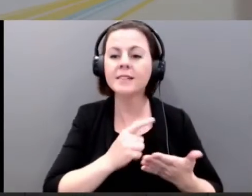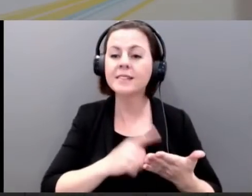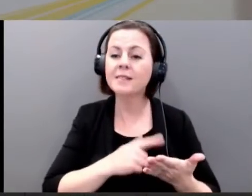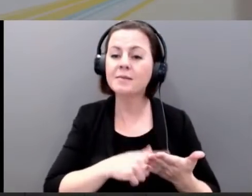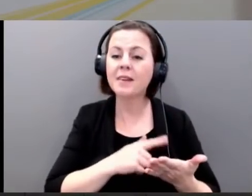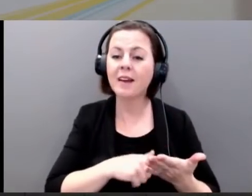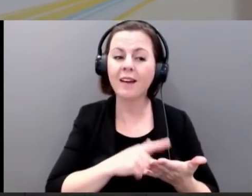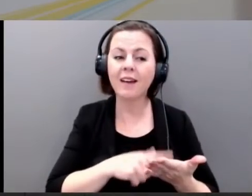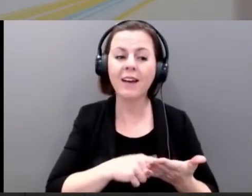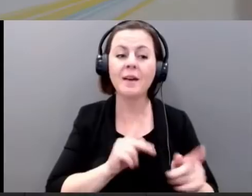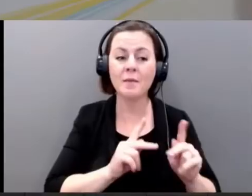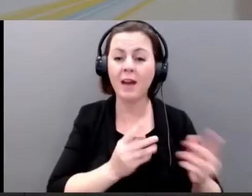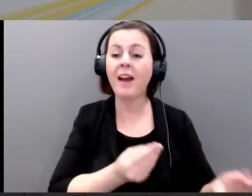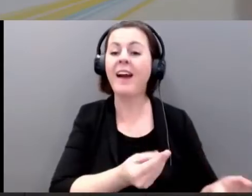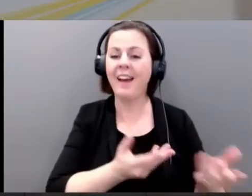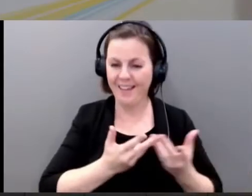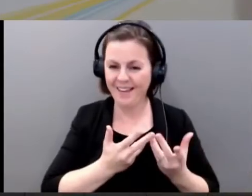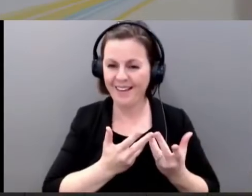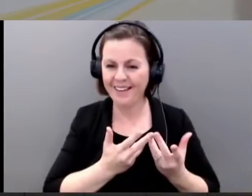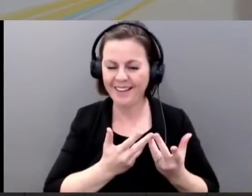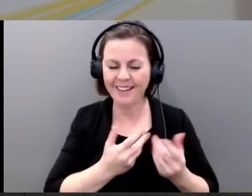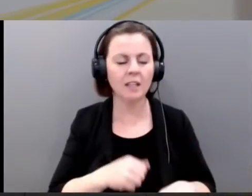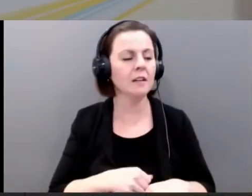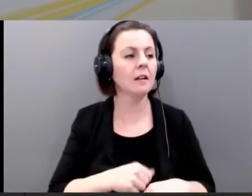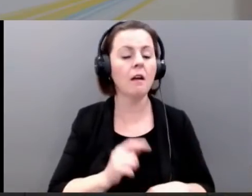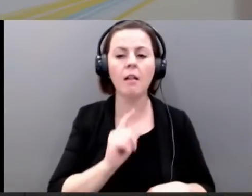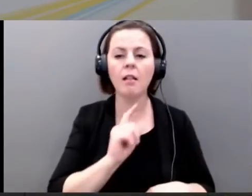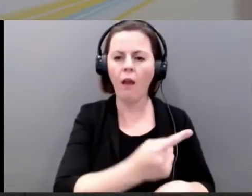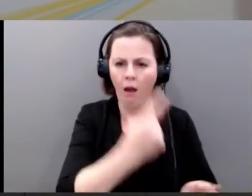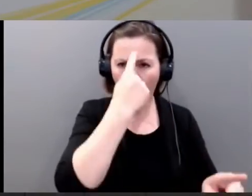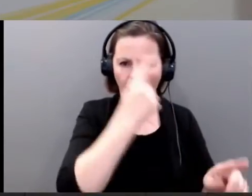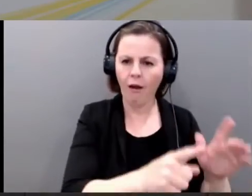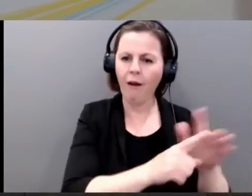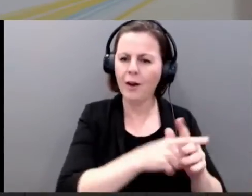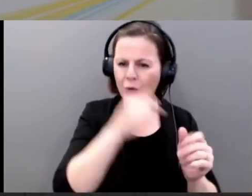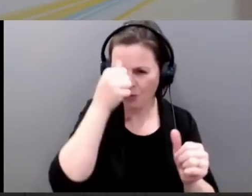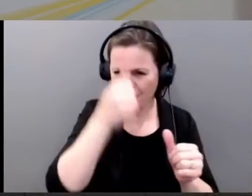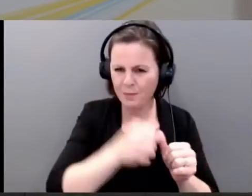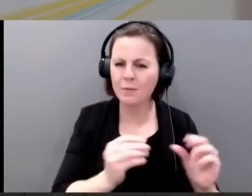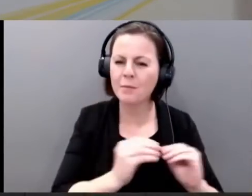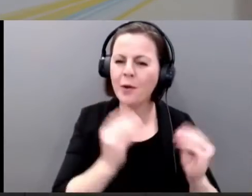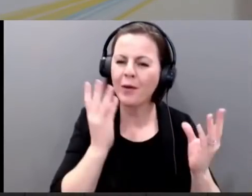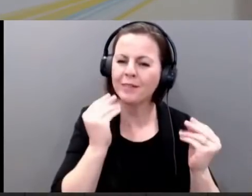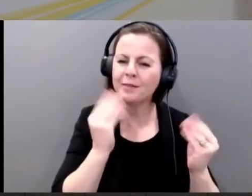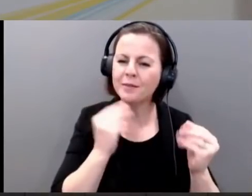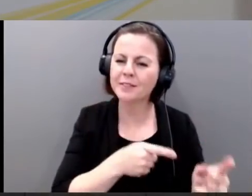things that they didn't on that first conversation. And